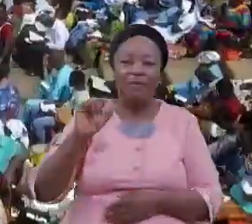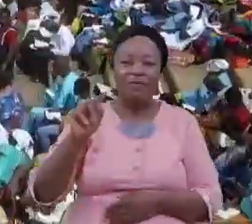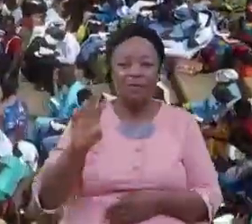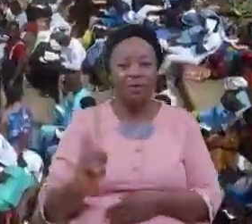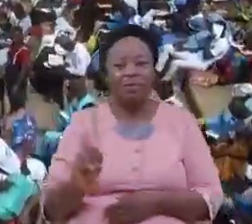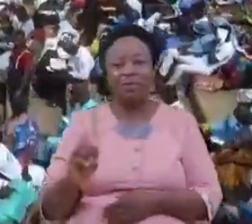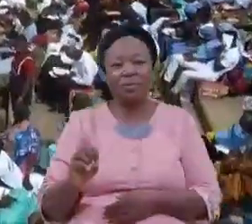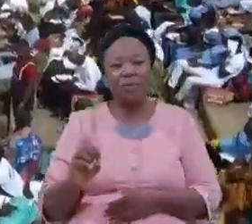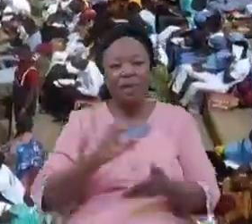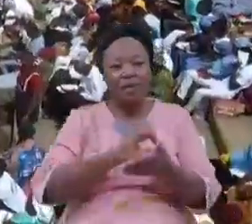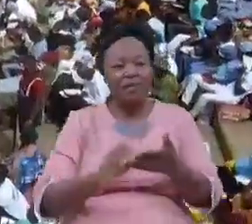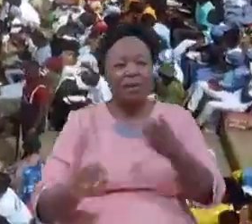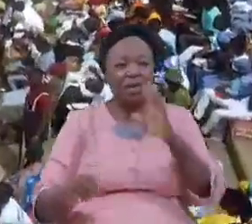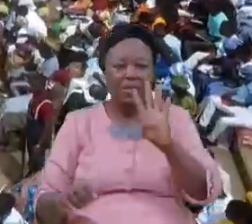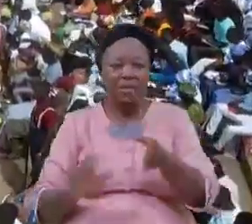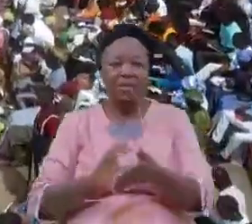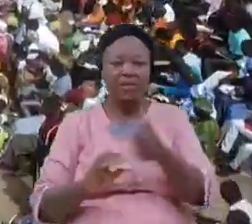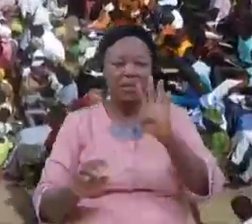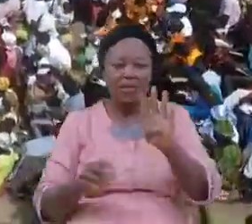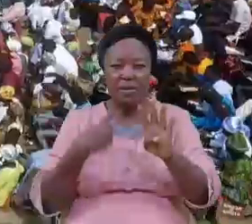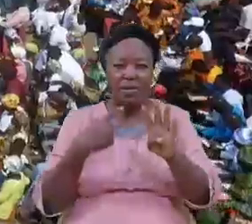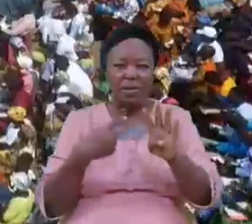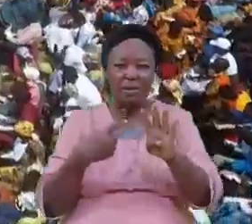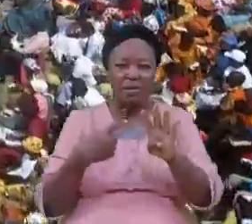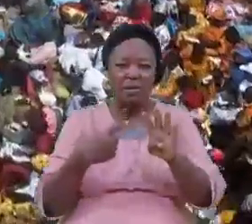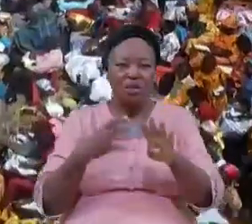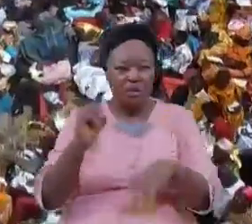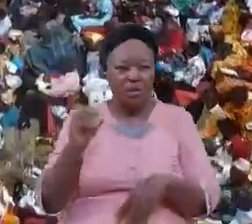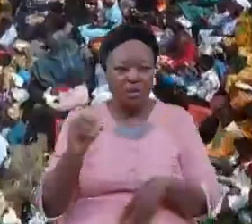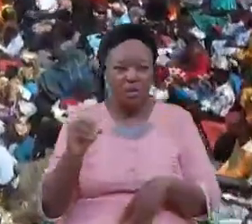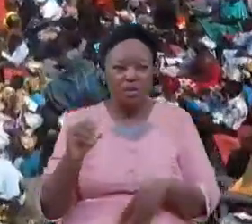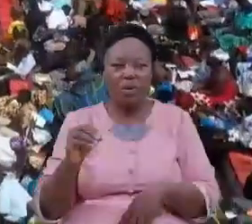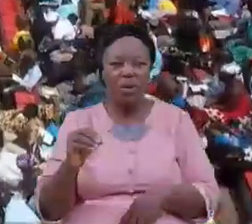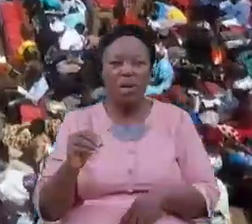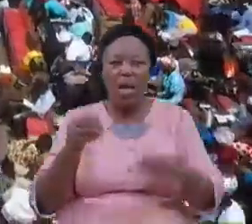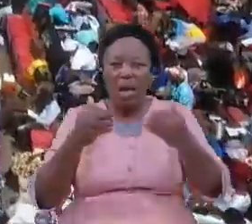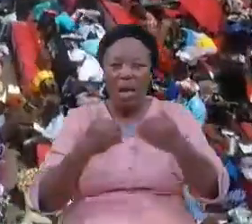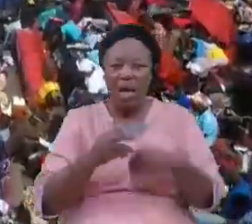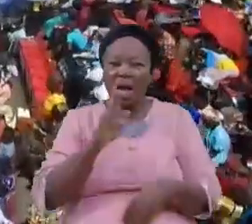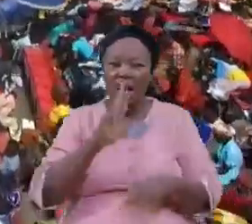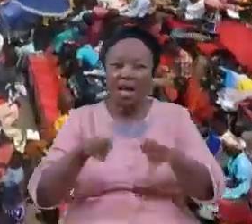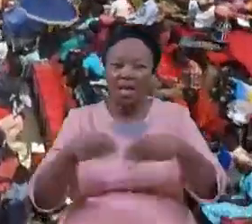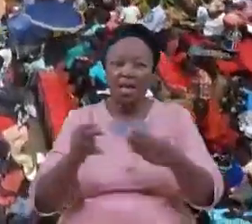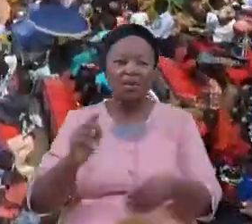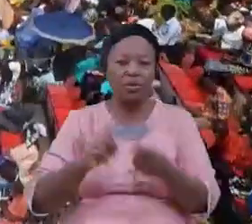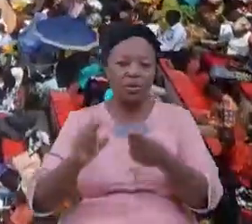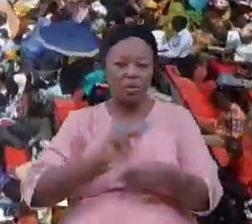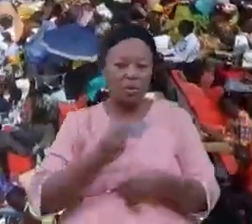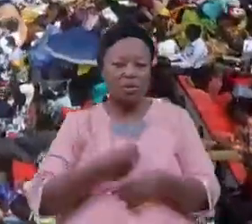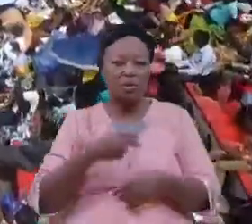In verse 4 it says, "Whereby are given unto us